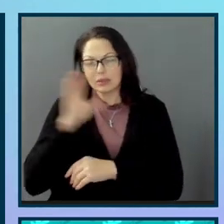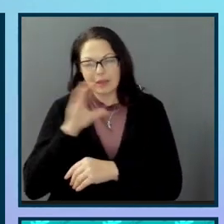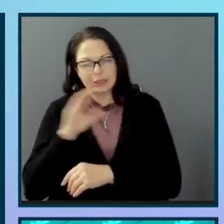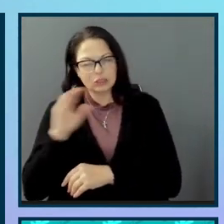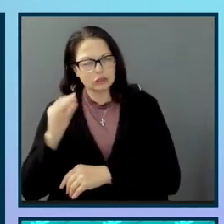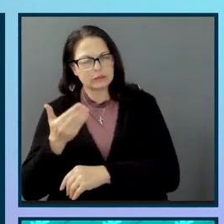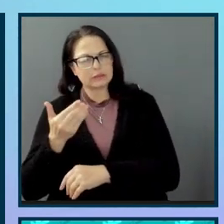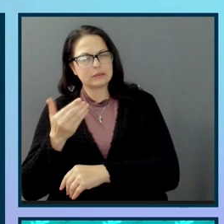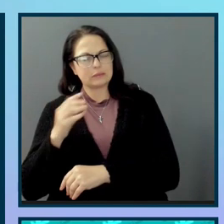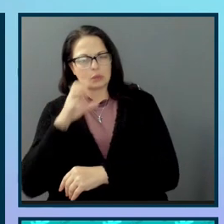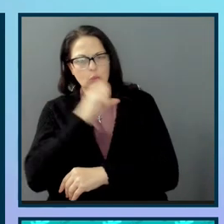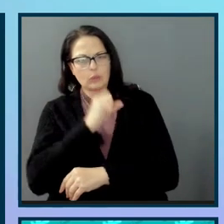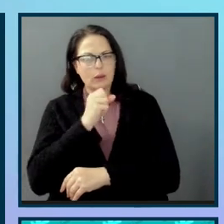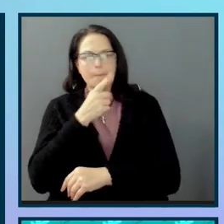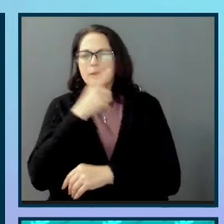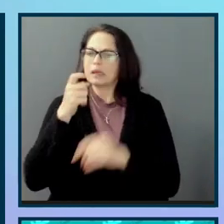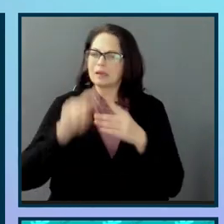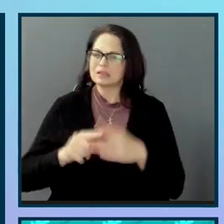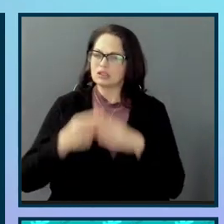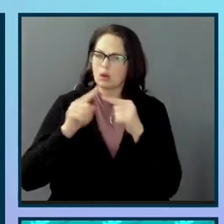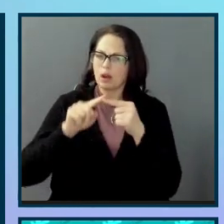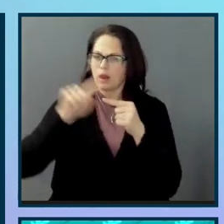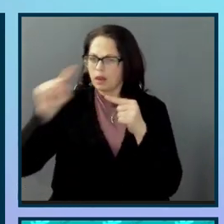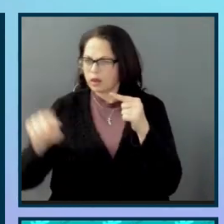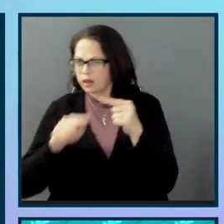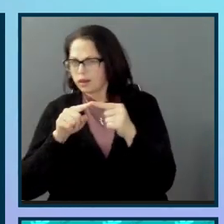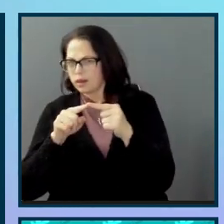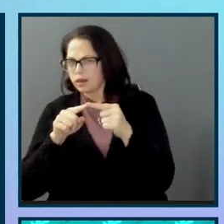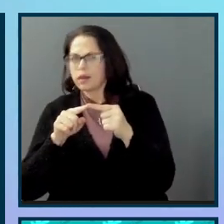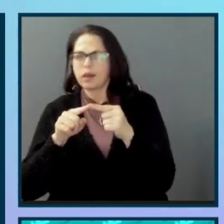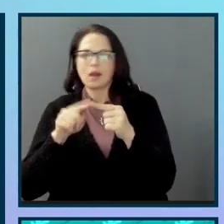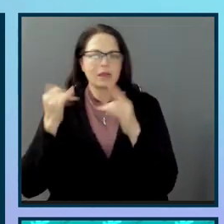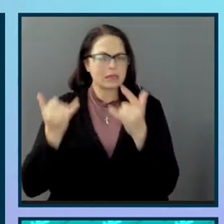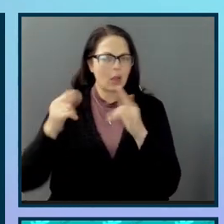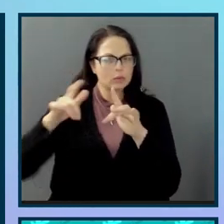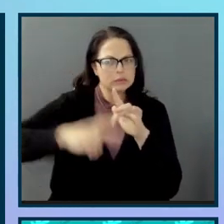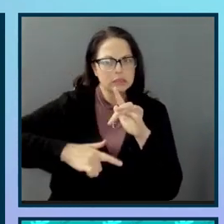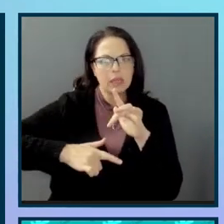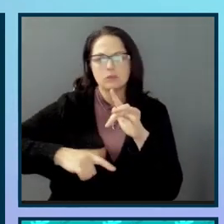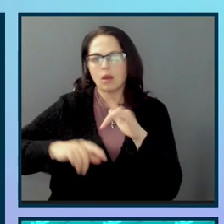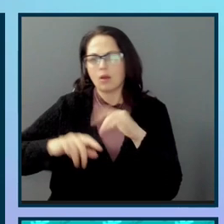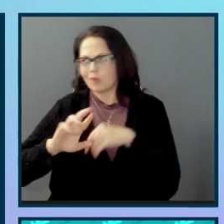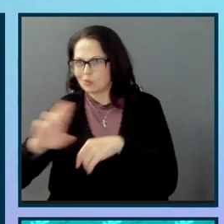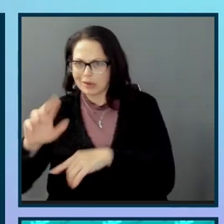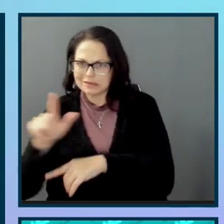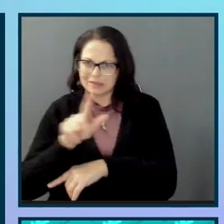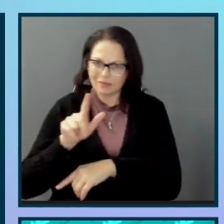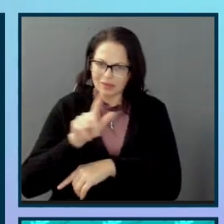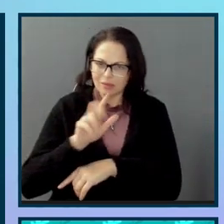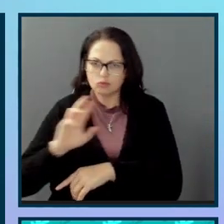it started off going clockwise and now it's skipping. It skipped from right to left and then from left to